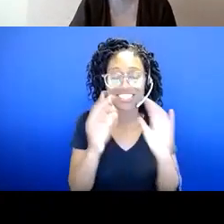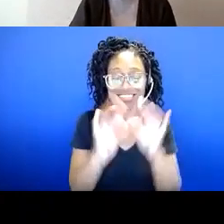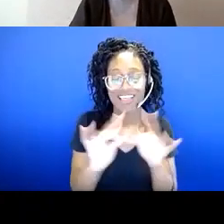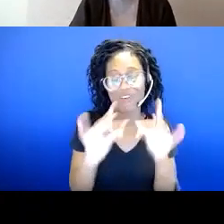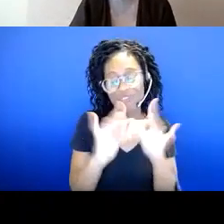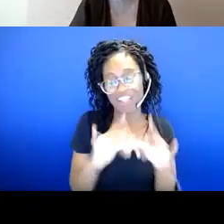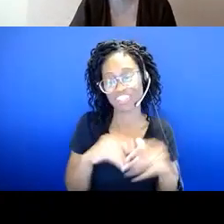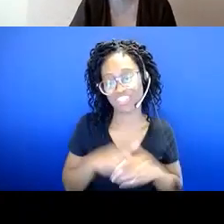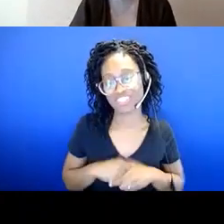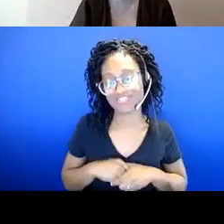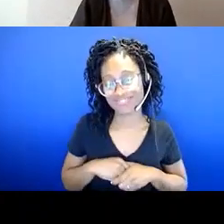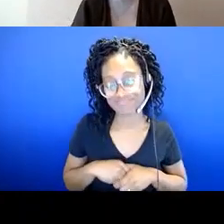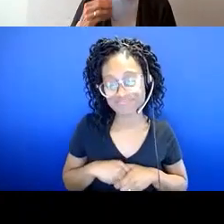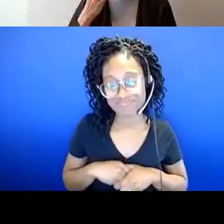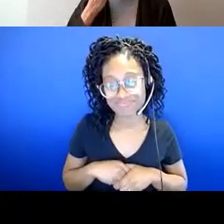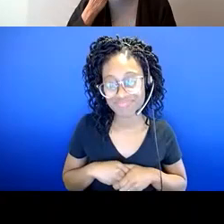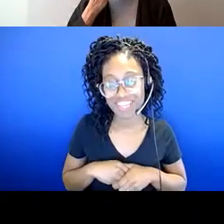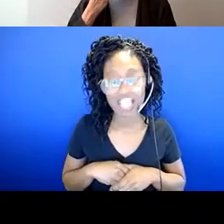to do